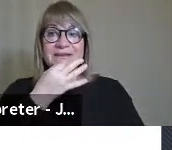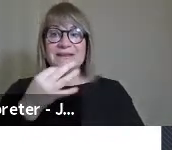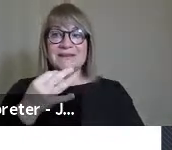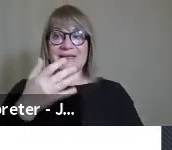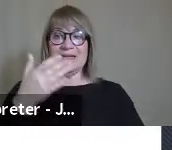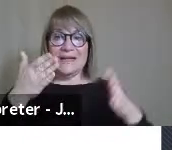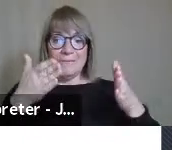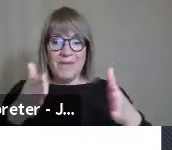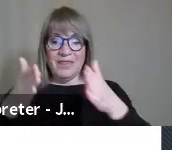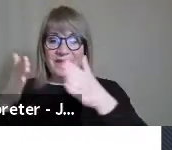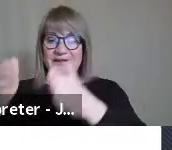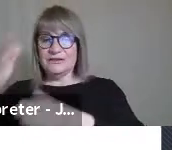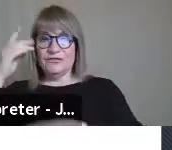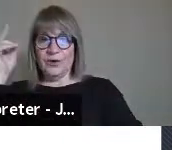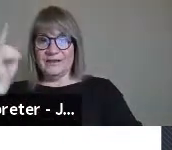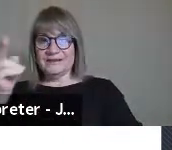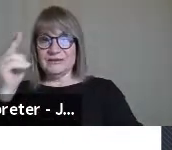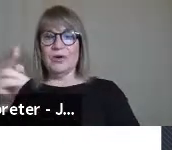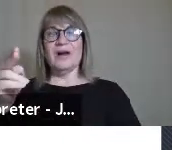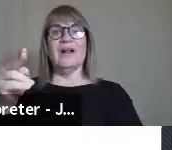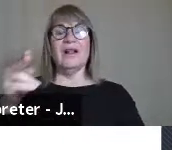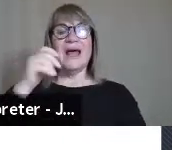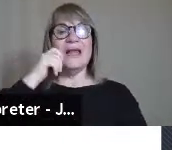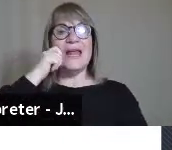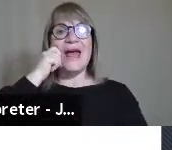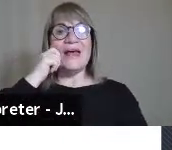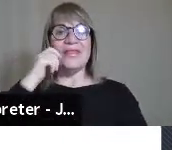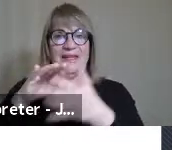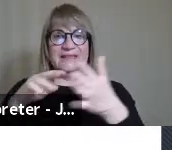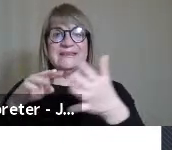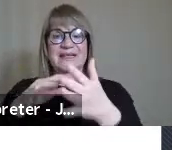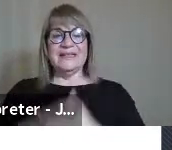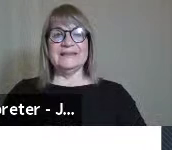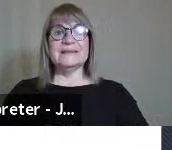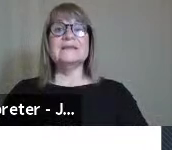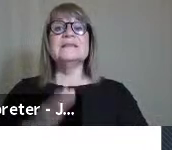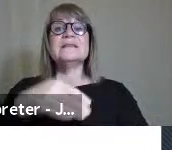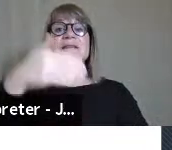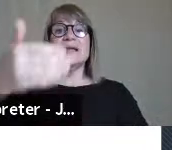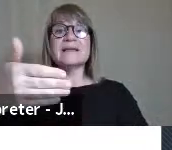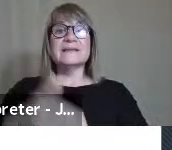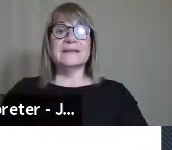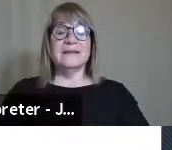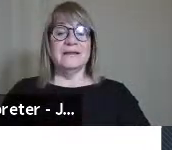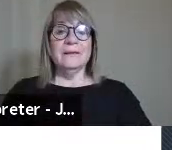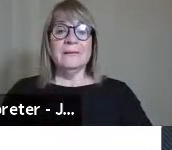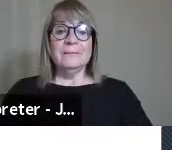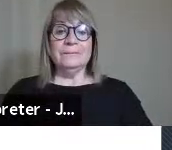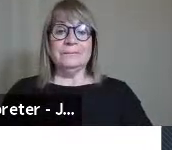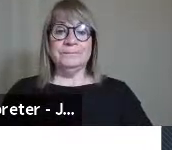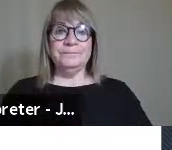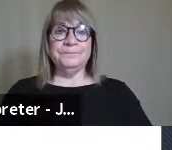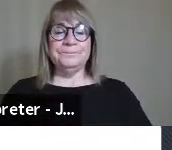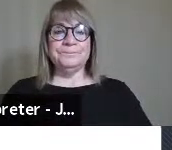historical and ethnic studies scholars um so if we move along to the next slide